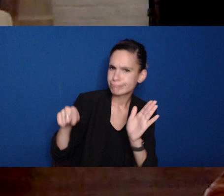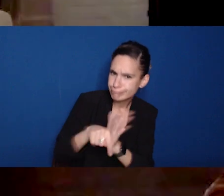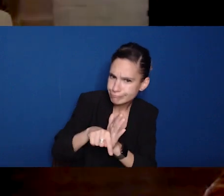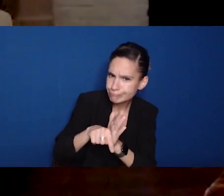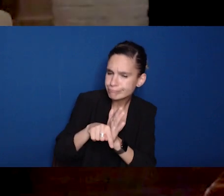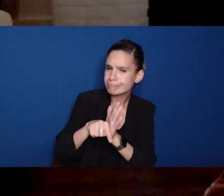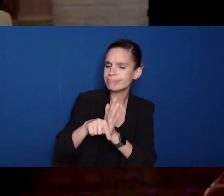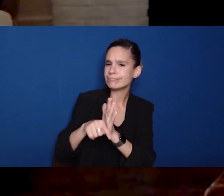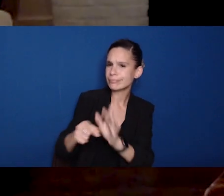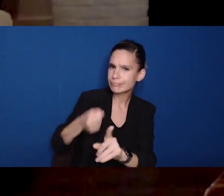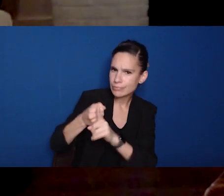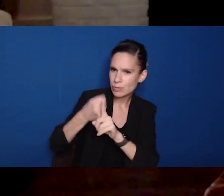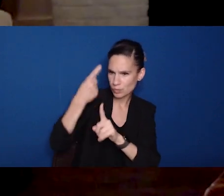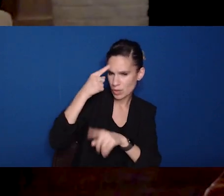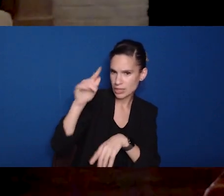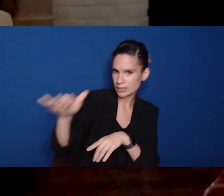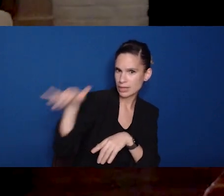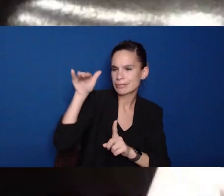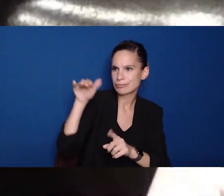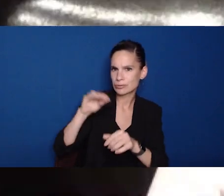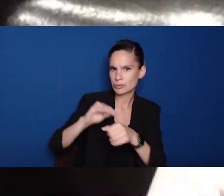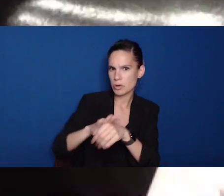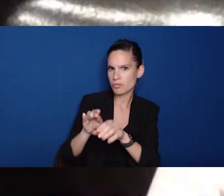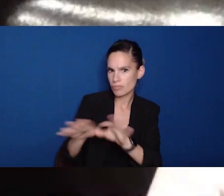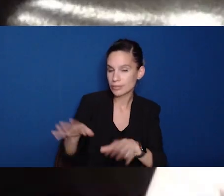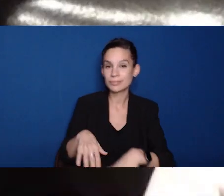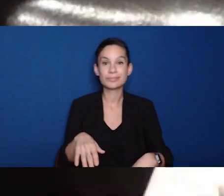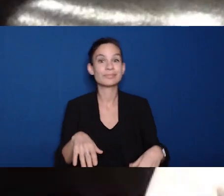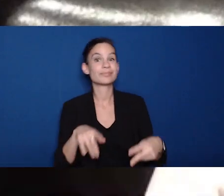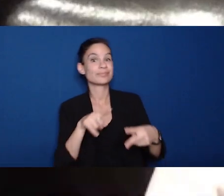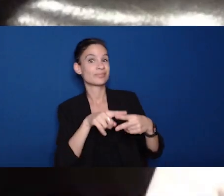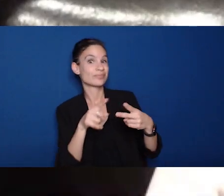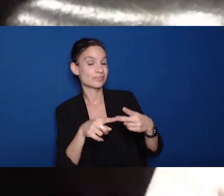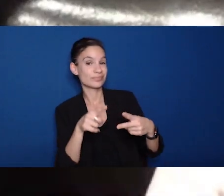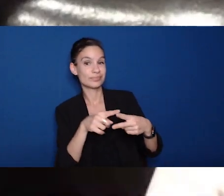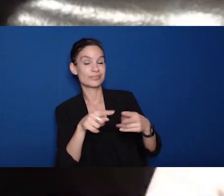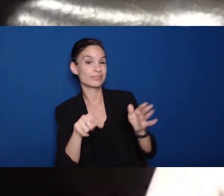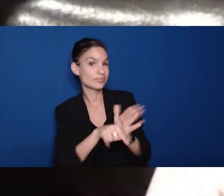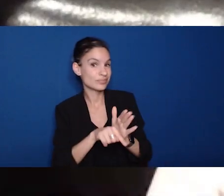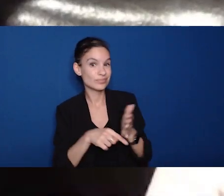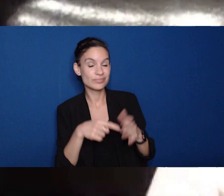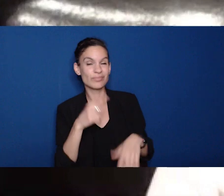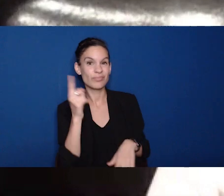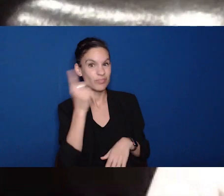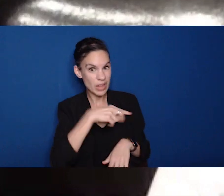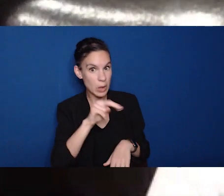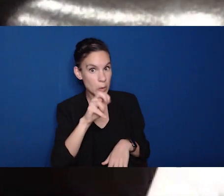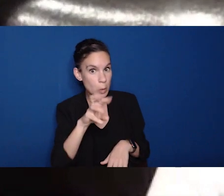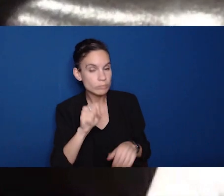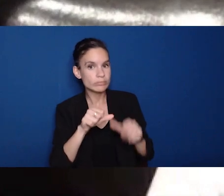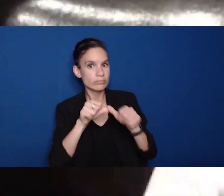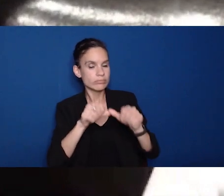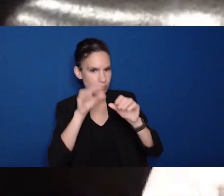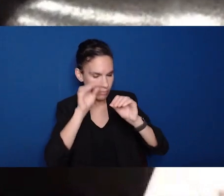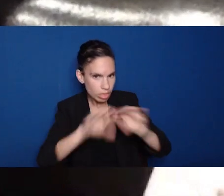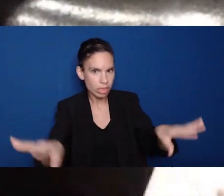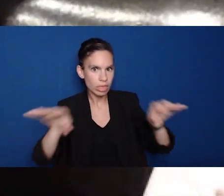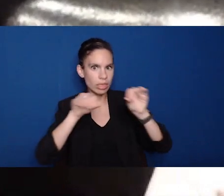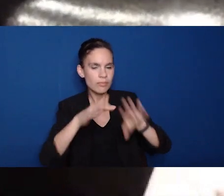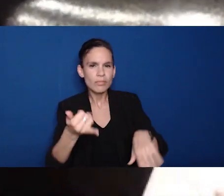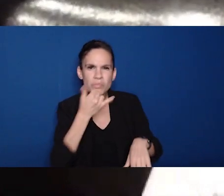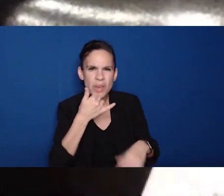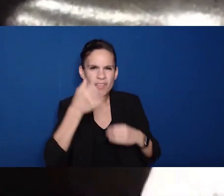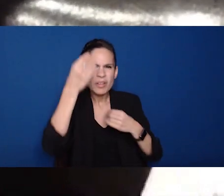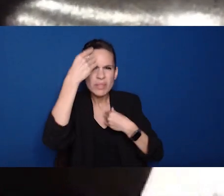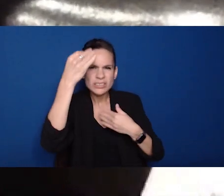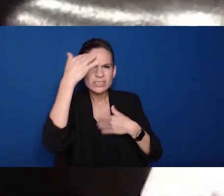in Zimbabwe during this spread? Two things. It's fake news, right? That'll continue to spread,